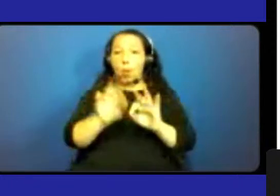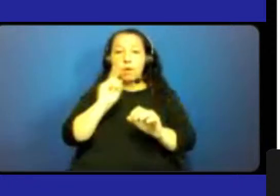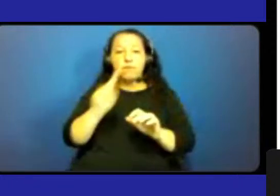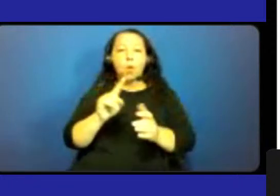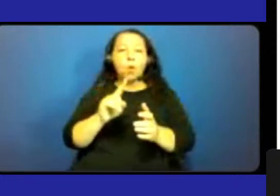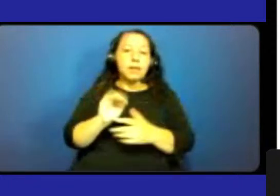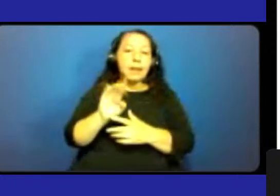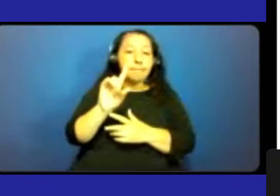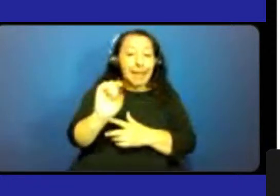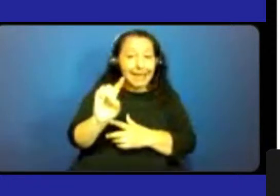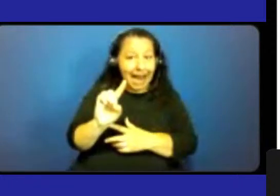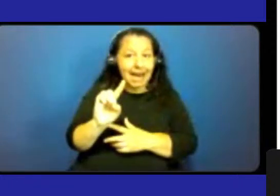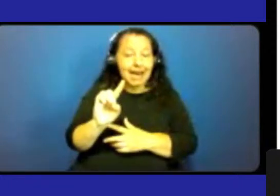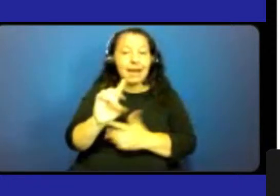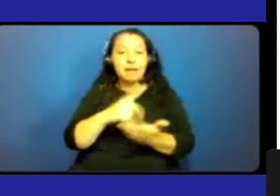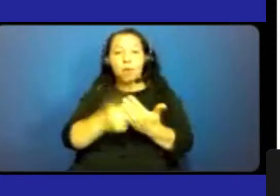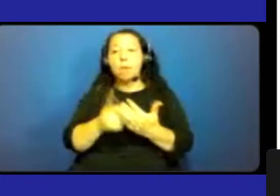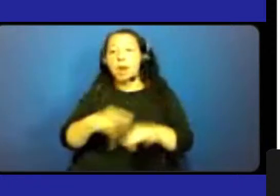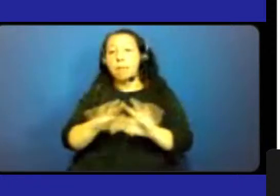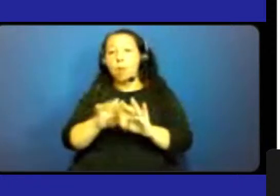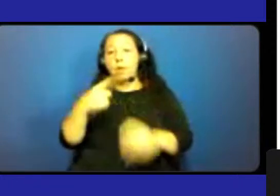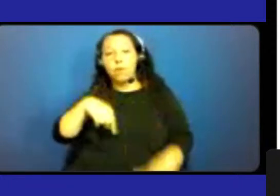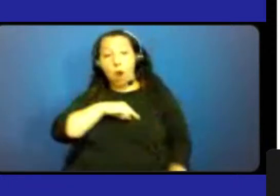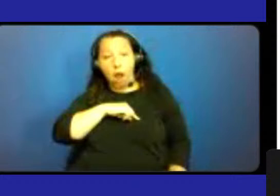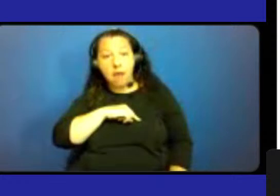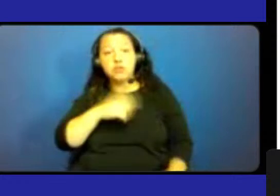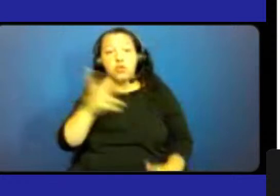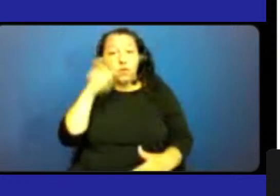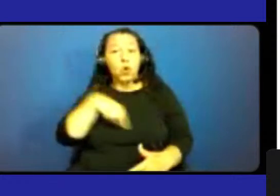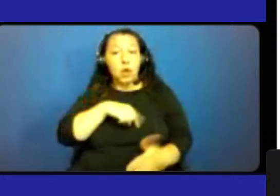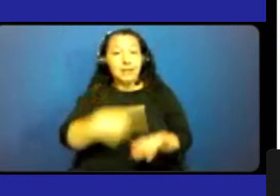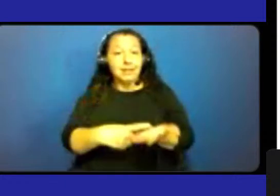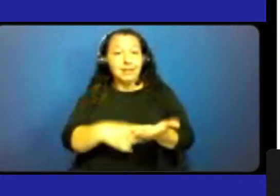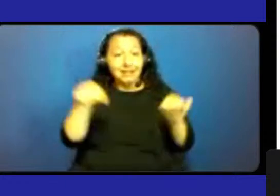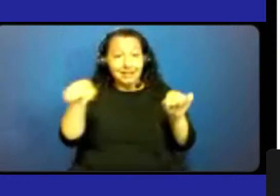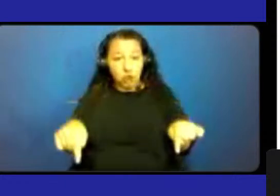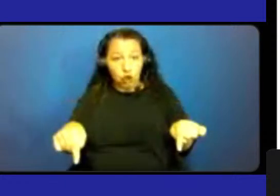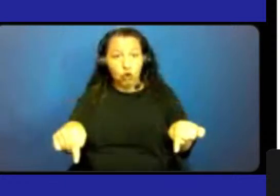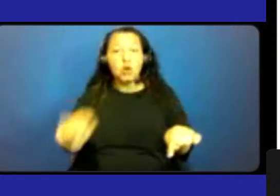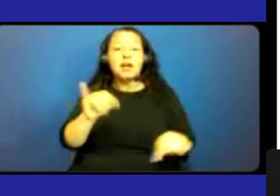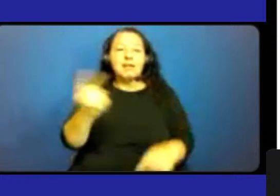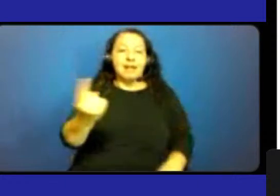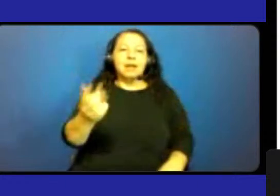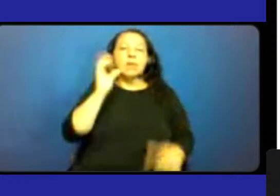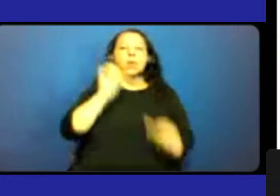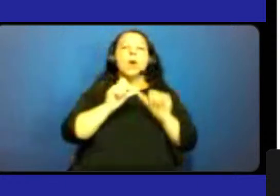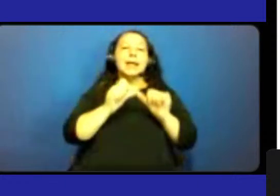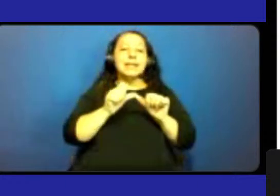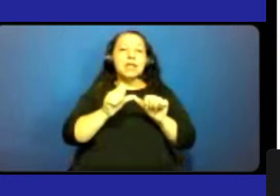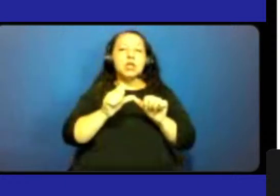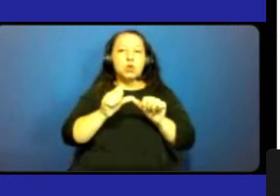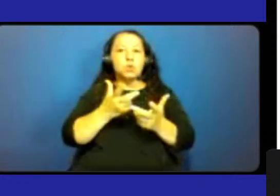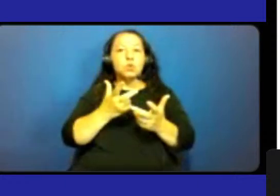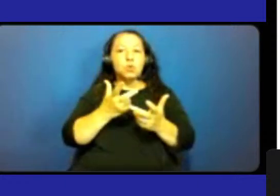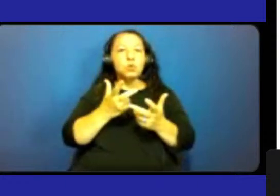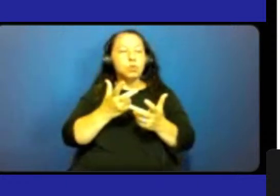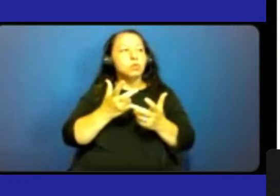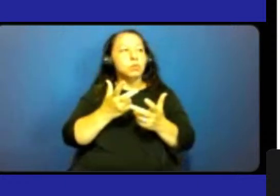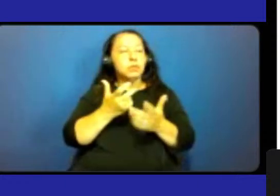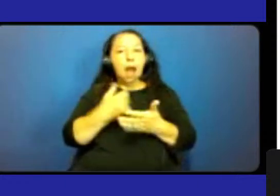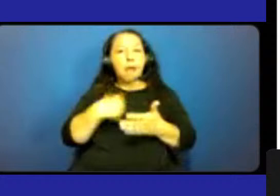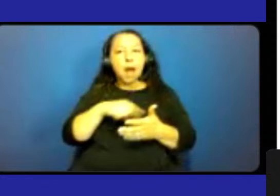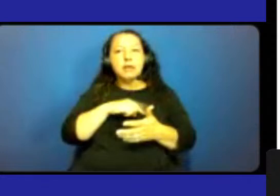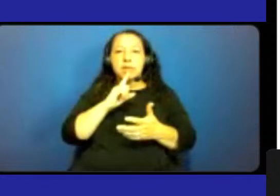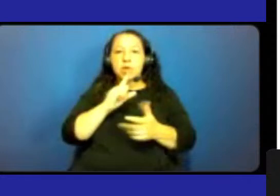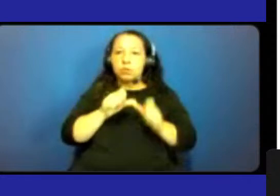to us. You've heard us talk about that here. That's something that is going to continue to keep us very busy. And then finally, on the